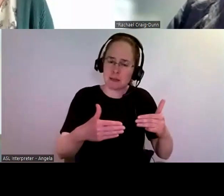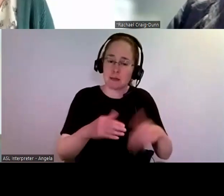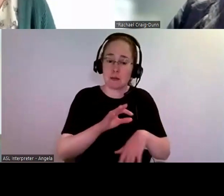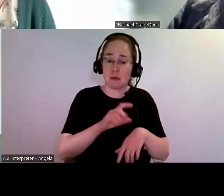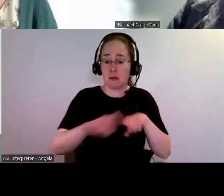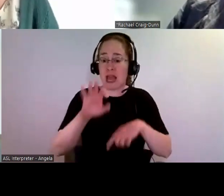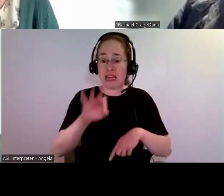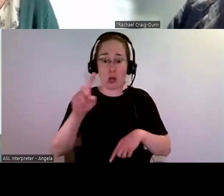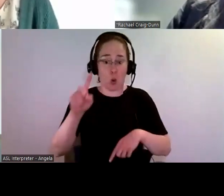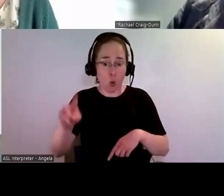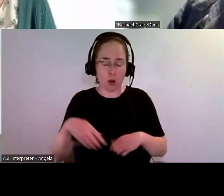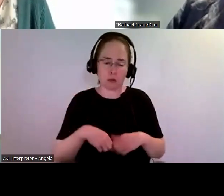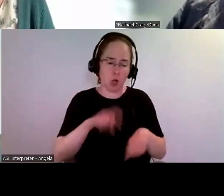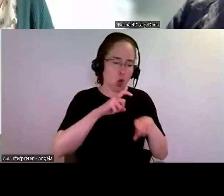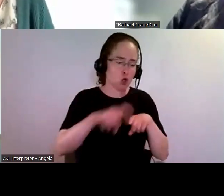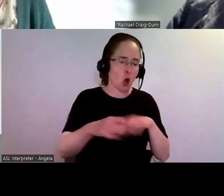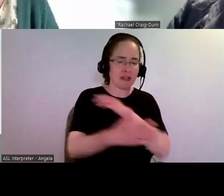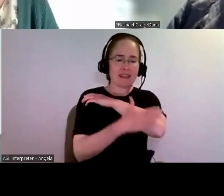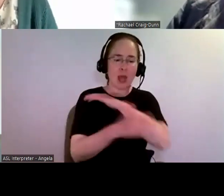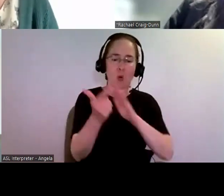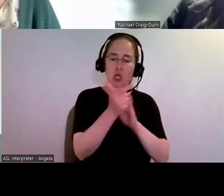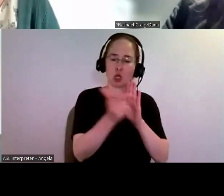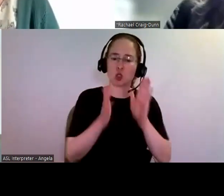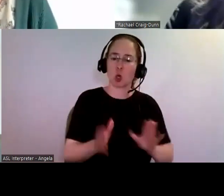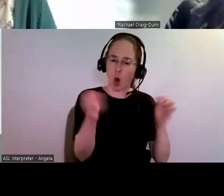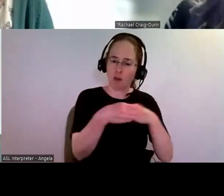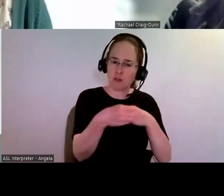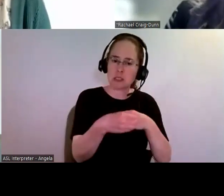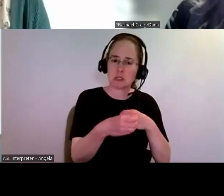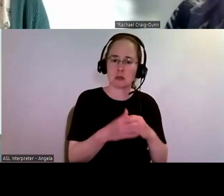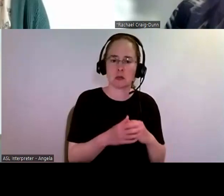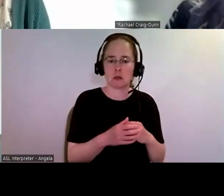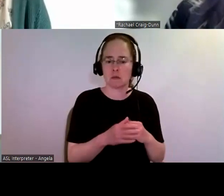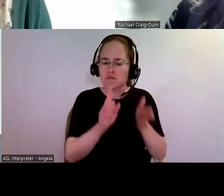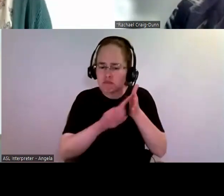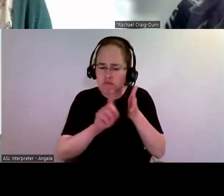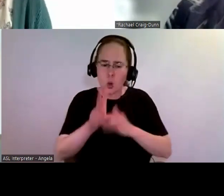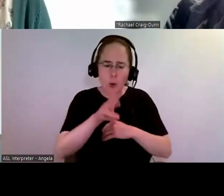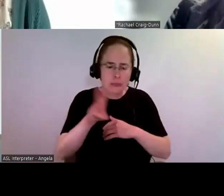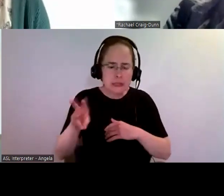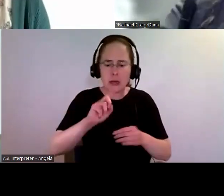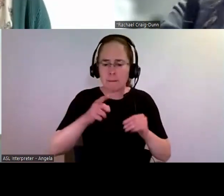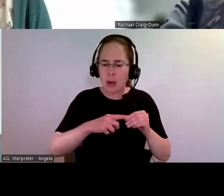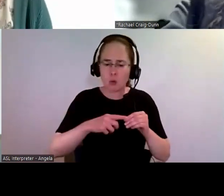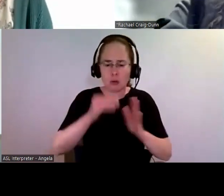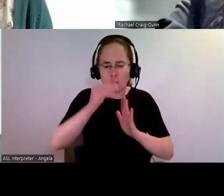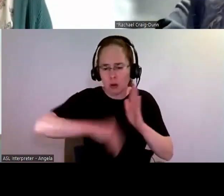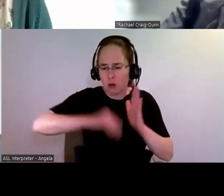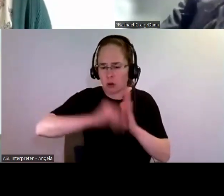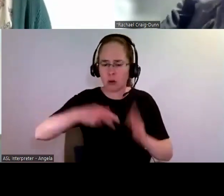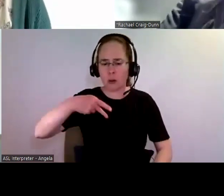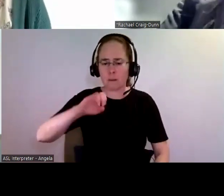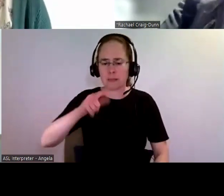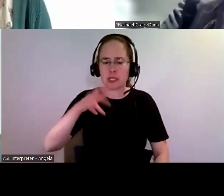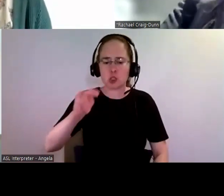911, calling county attorneys' offices, looking on their websites about petitions that can be filled out, board of